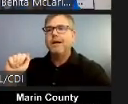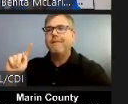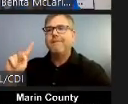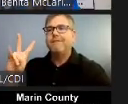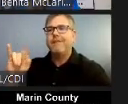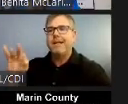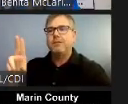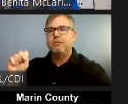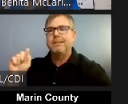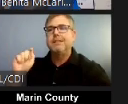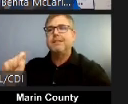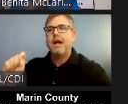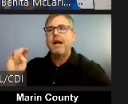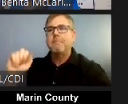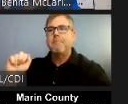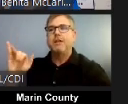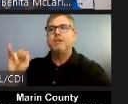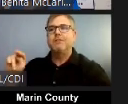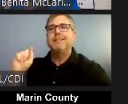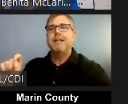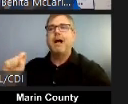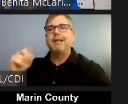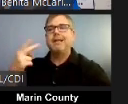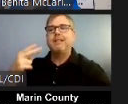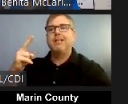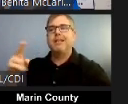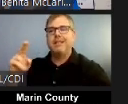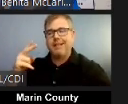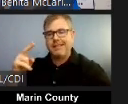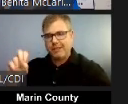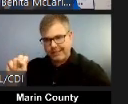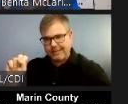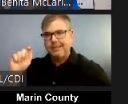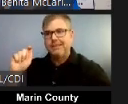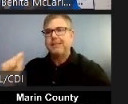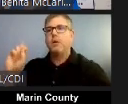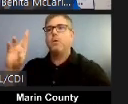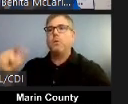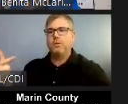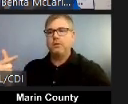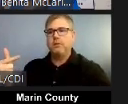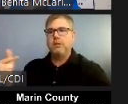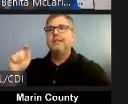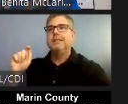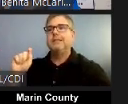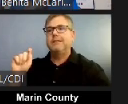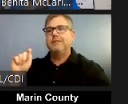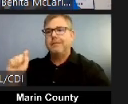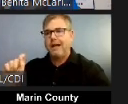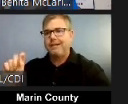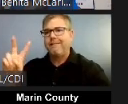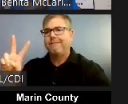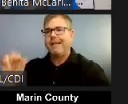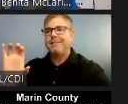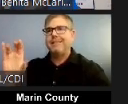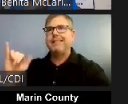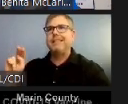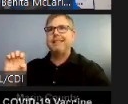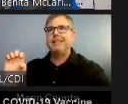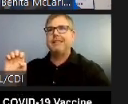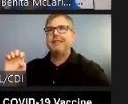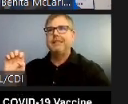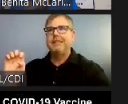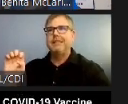coronavirus.marinhhs.org/vaccine. There's a providers page there, which provides some guidance on how to get in touch with Marin Public Health. This is for medical facilities that are